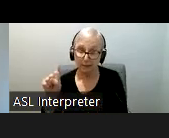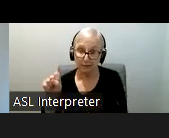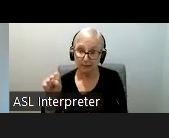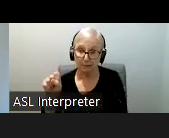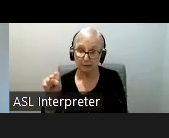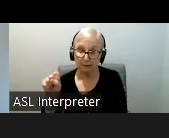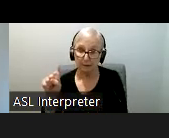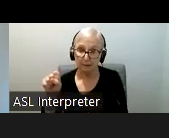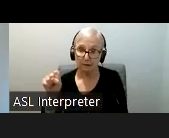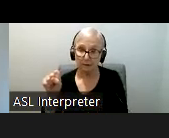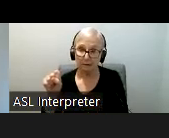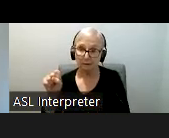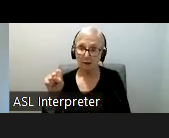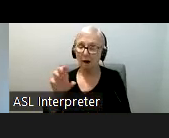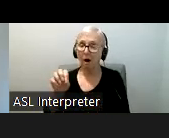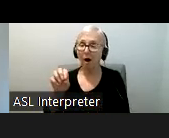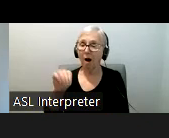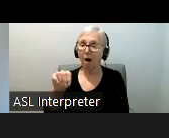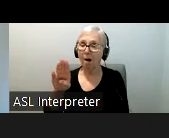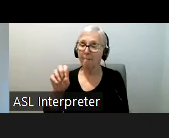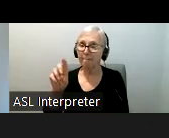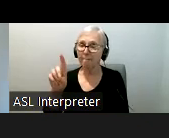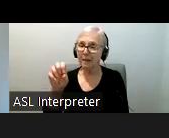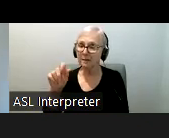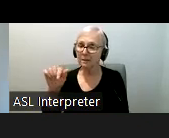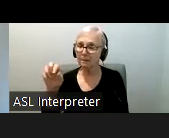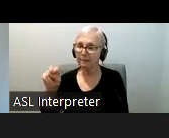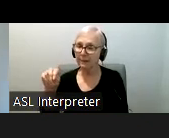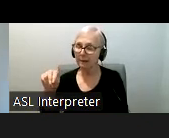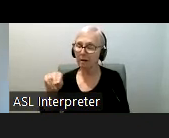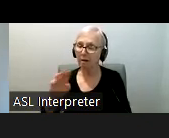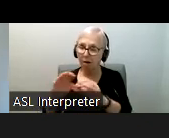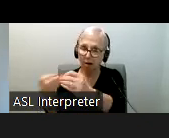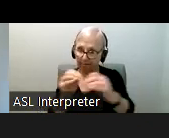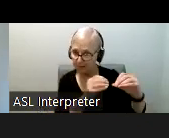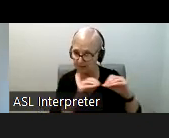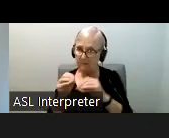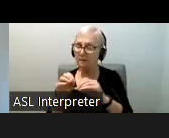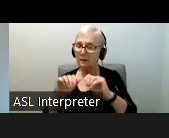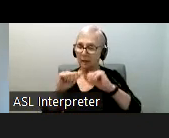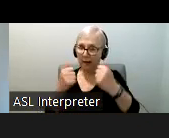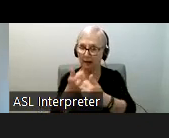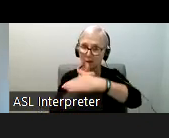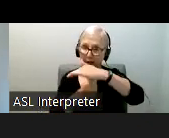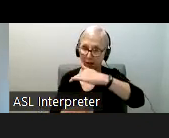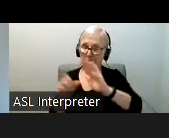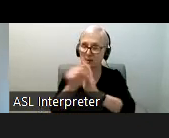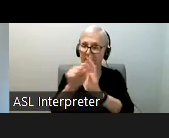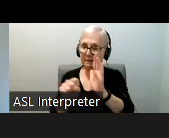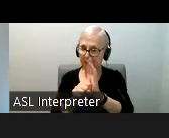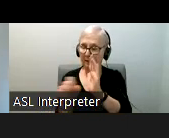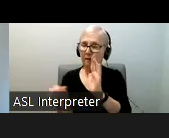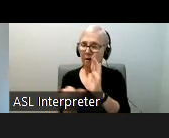There's these ombudsman offices. All of these offices and agencies under the state also